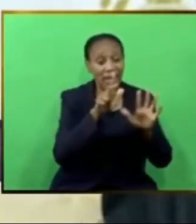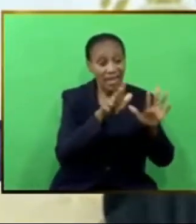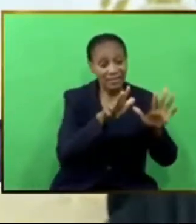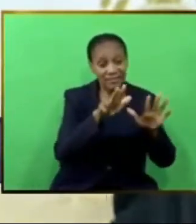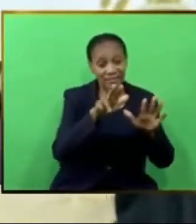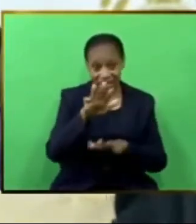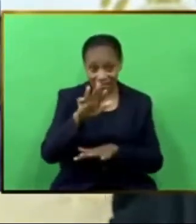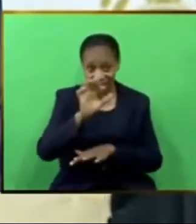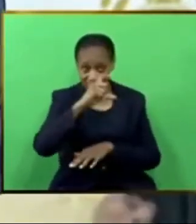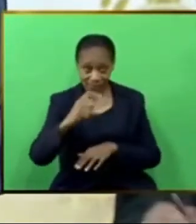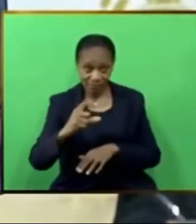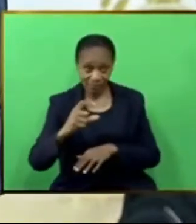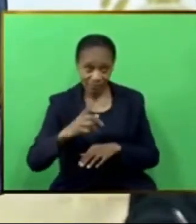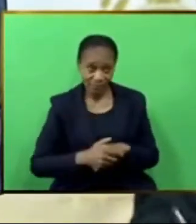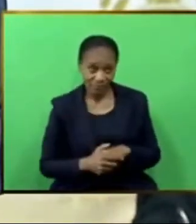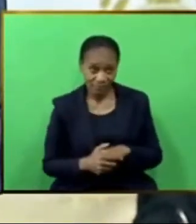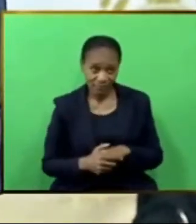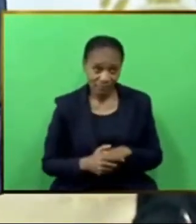cents.